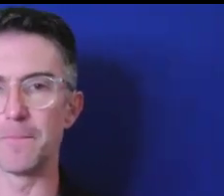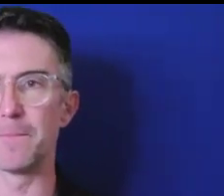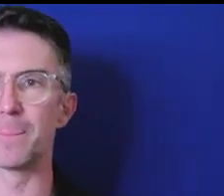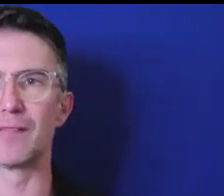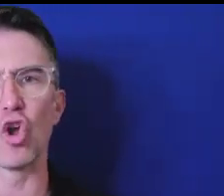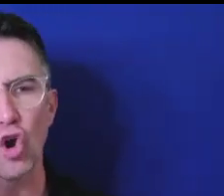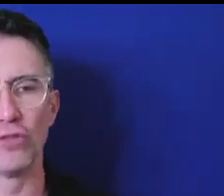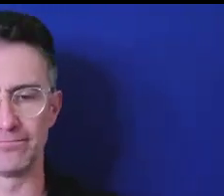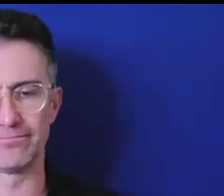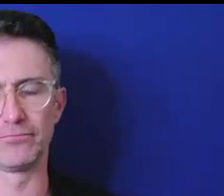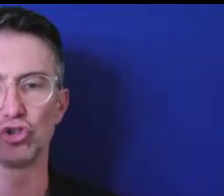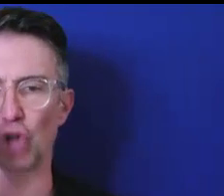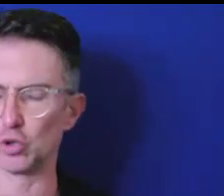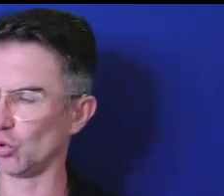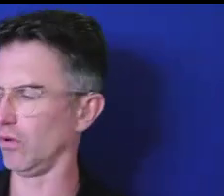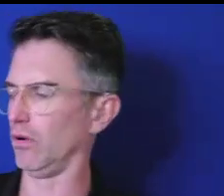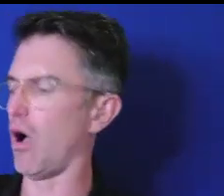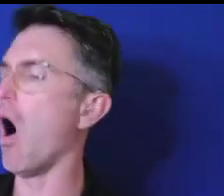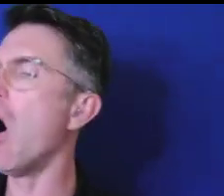But Washington group set of questions